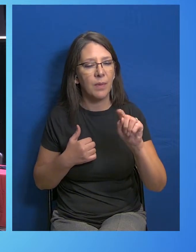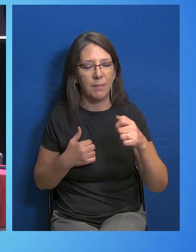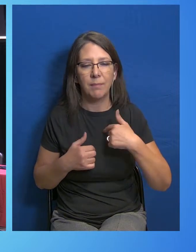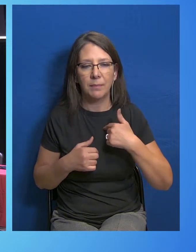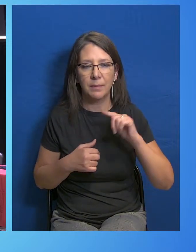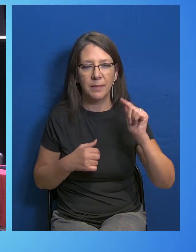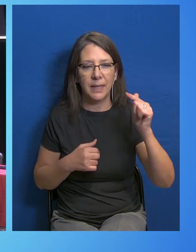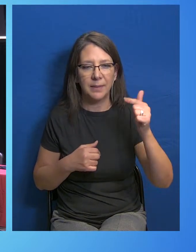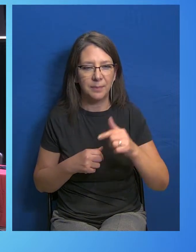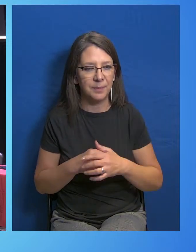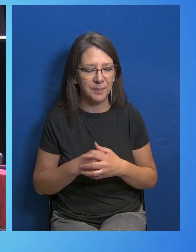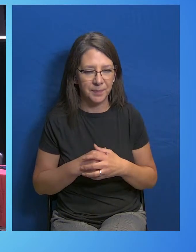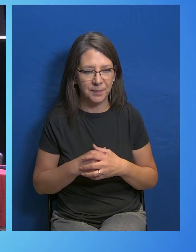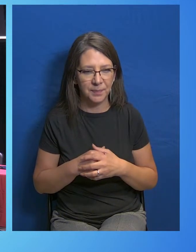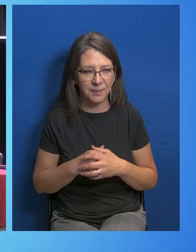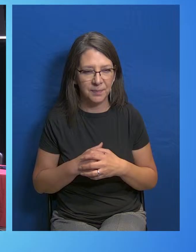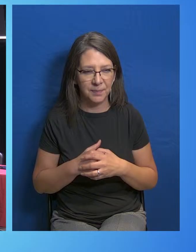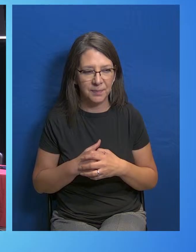Thanks.